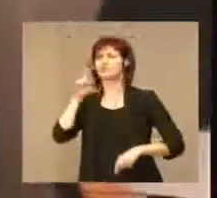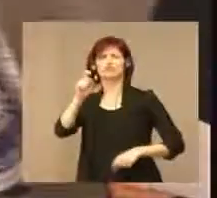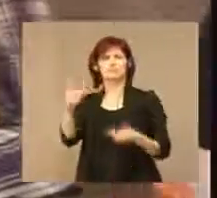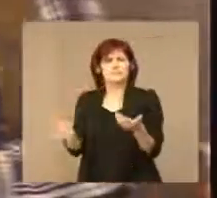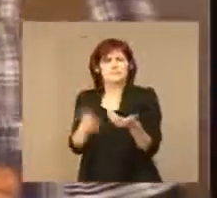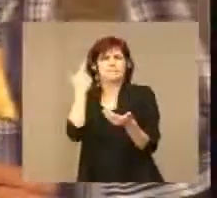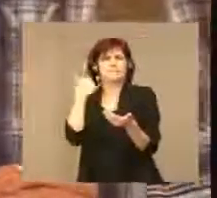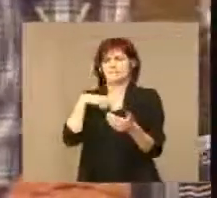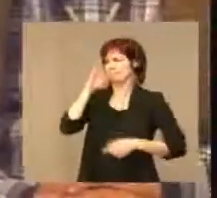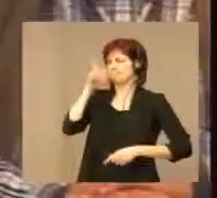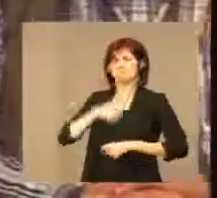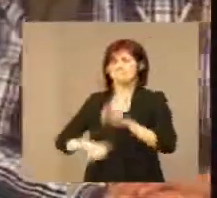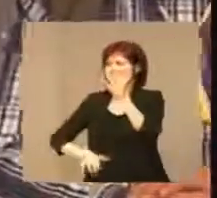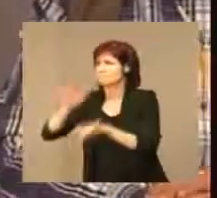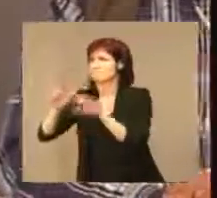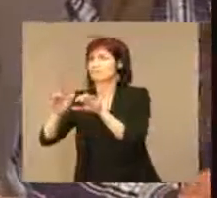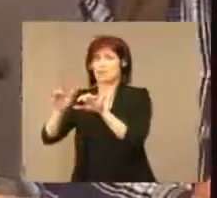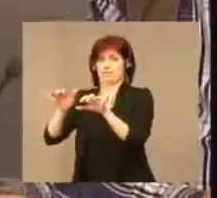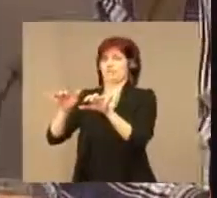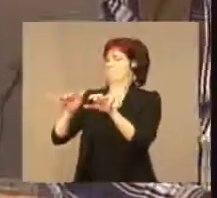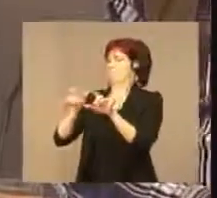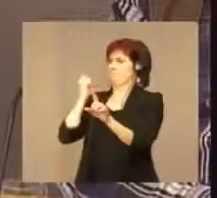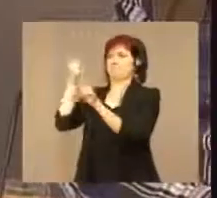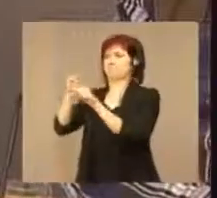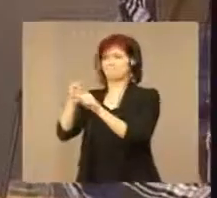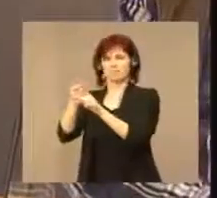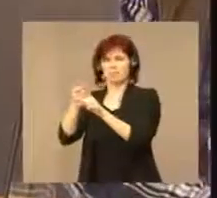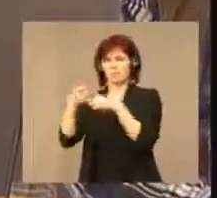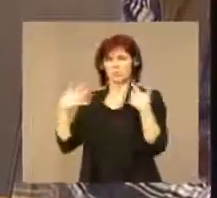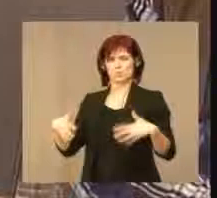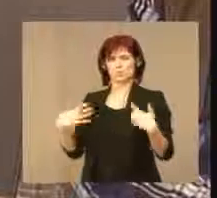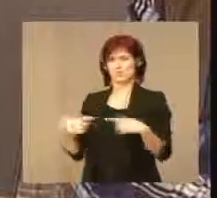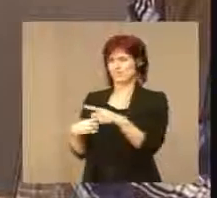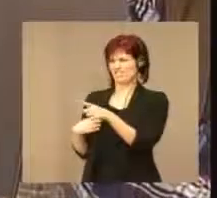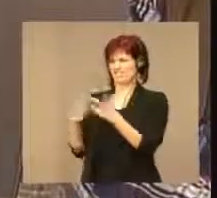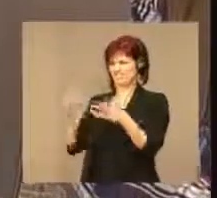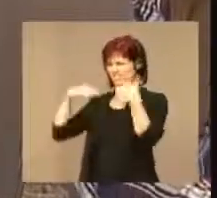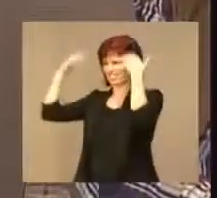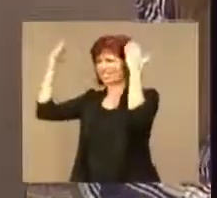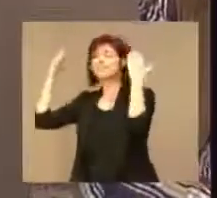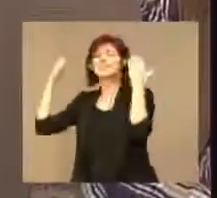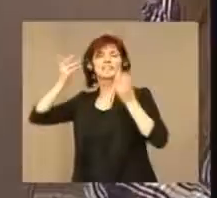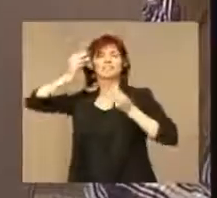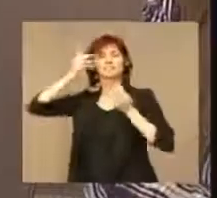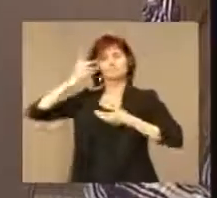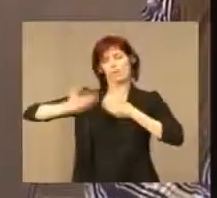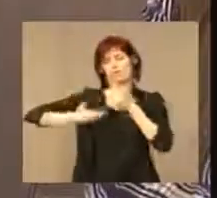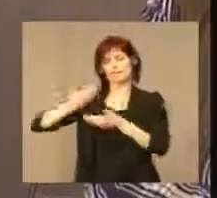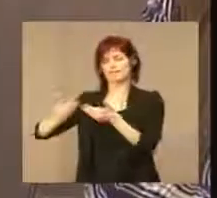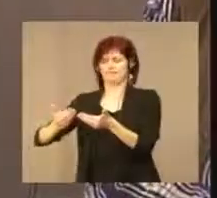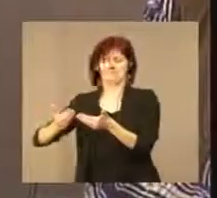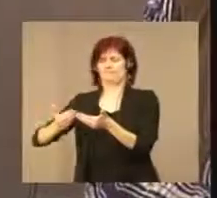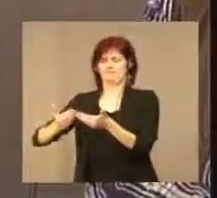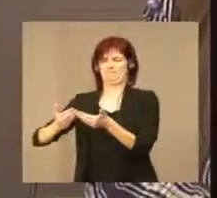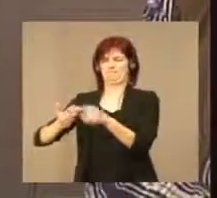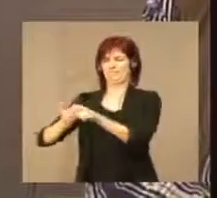should be straightforward, and you come to this conclusion that this process, this information process, wasn't designed